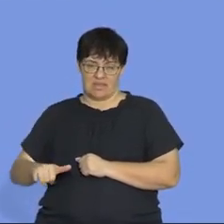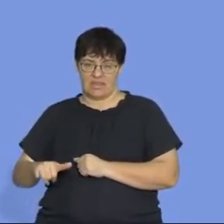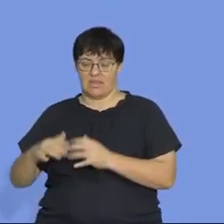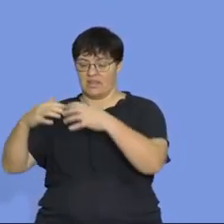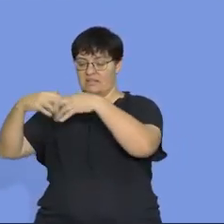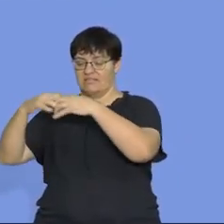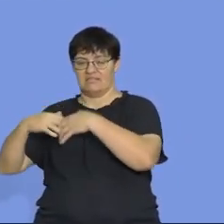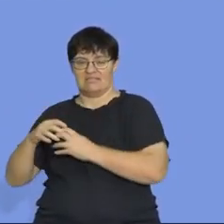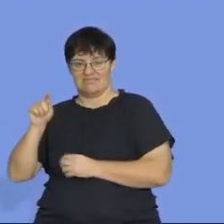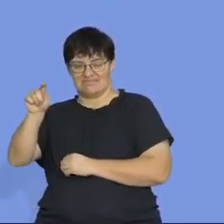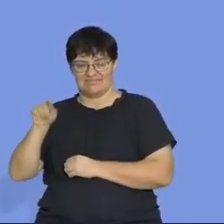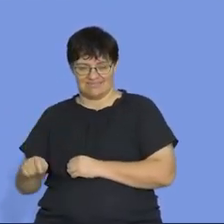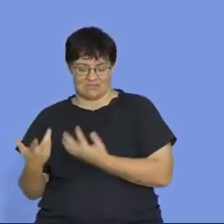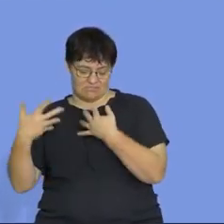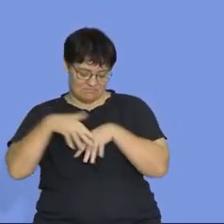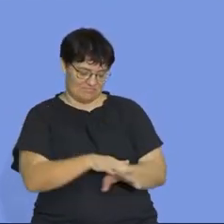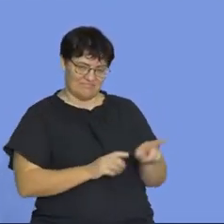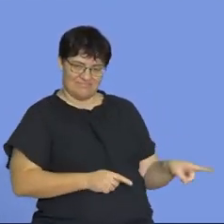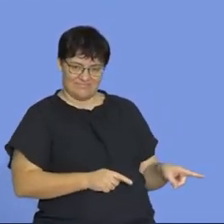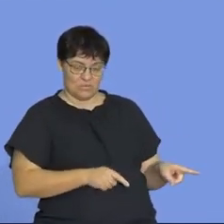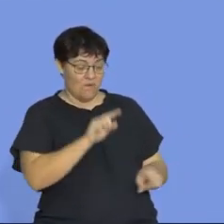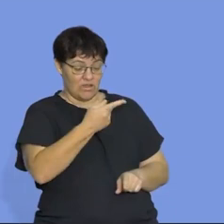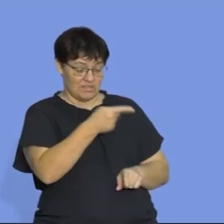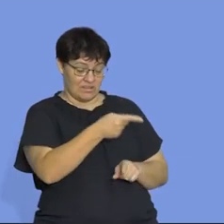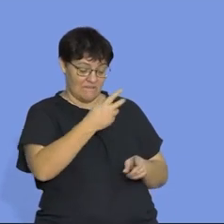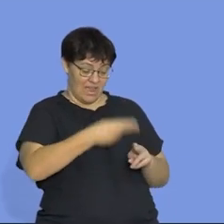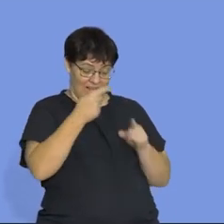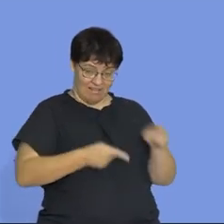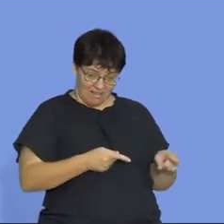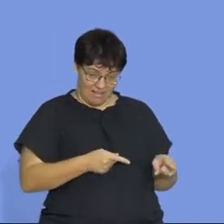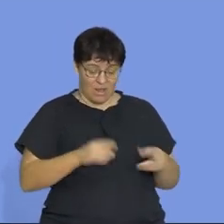less the enthalpy of reactants. So any change